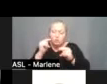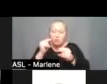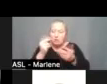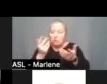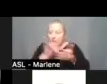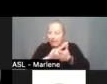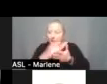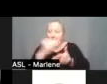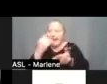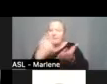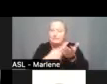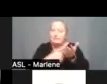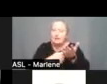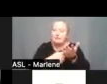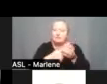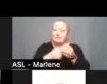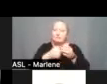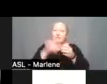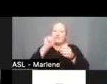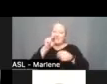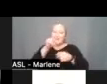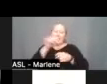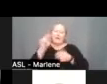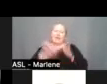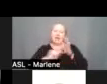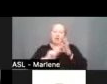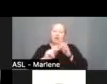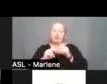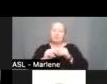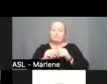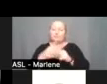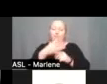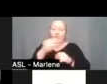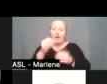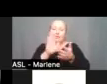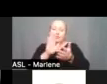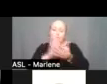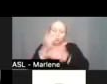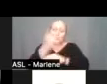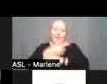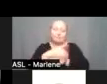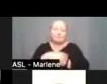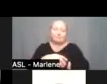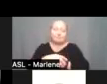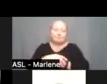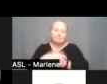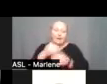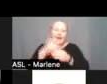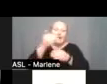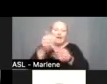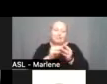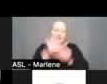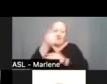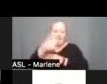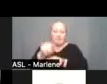we're also discussing um tk and kindergarten and um um and the school day um our next meeting is next week on